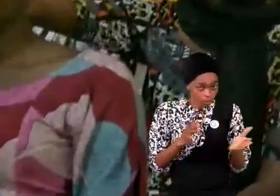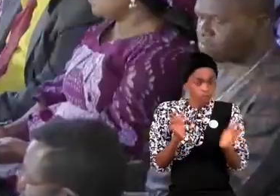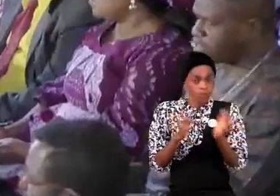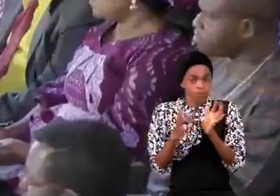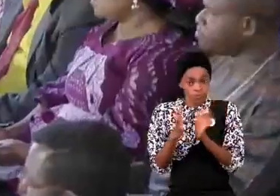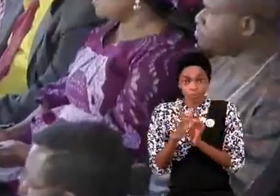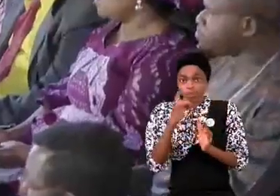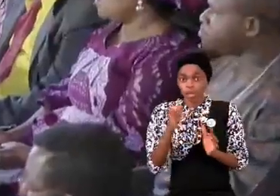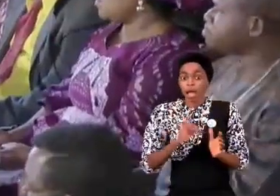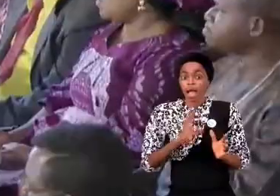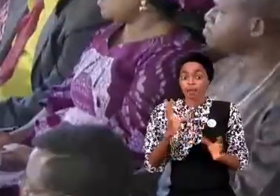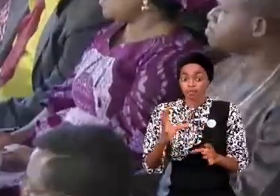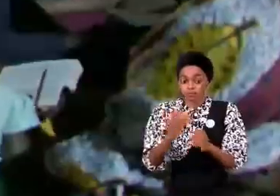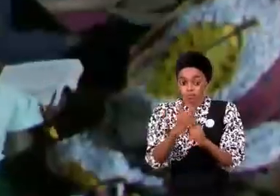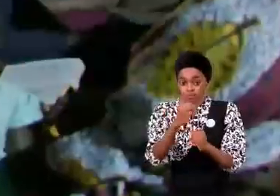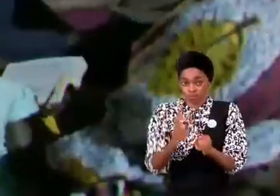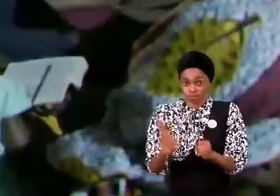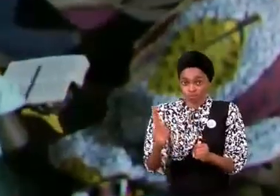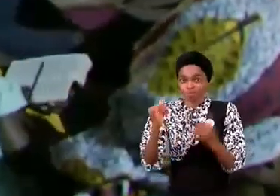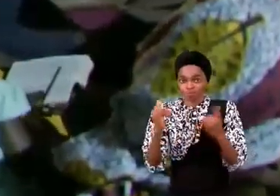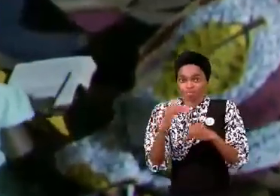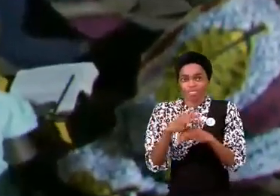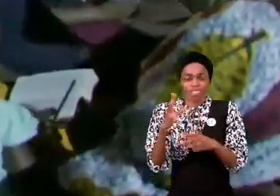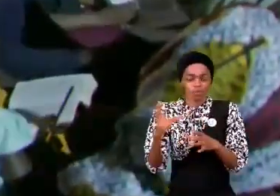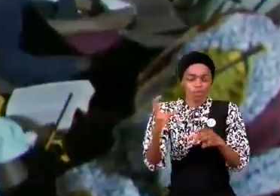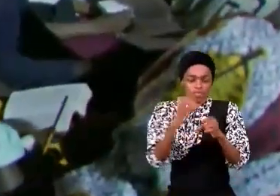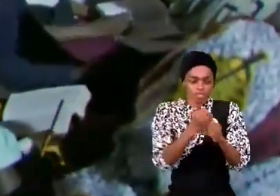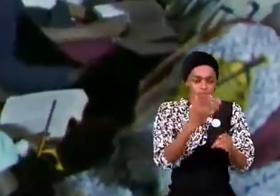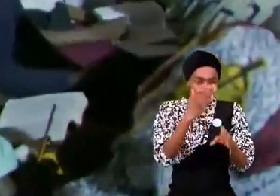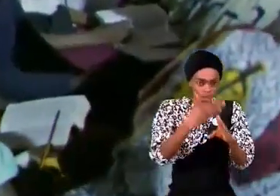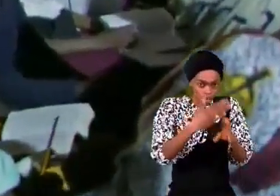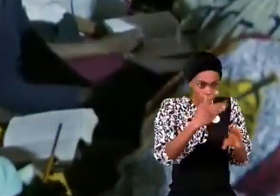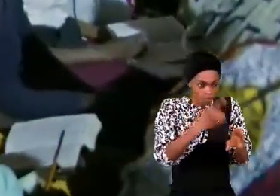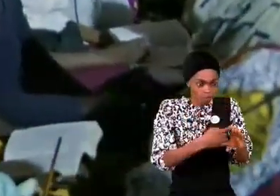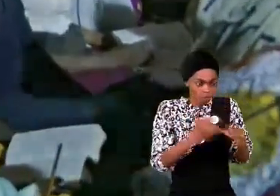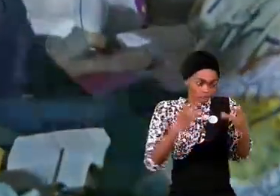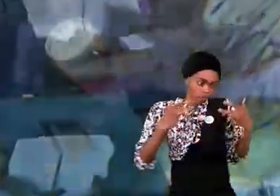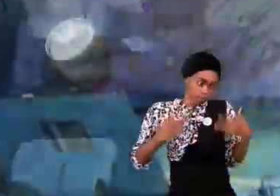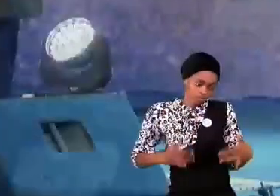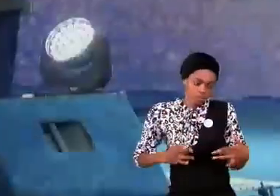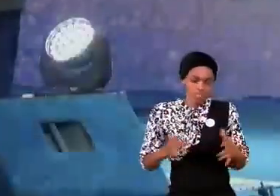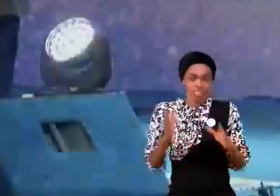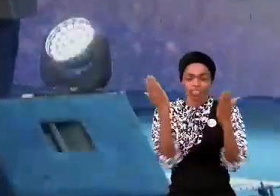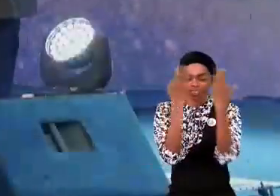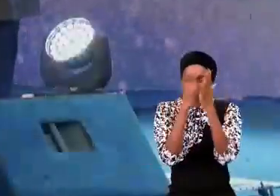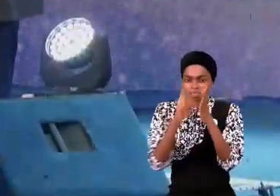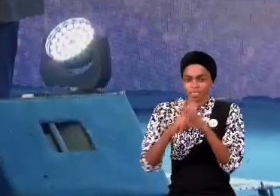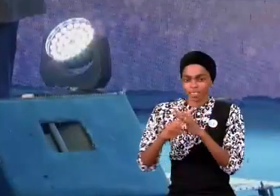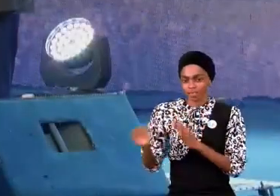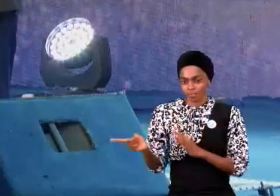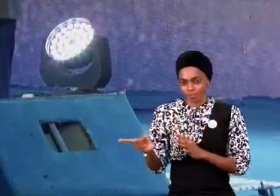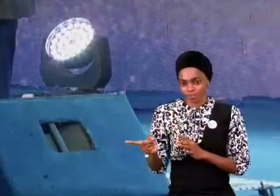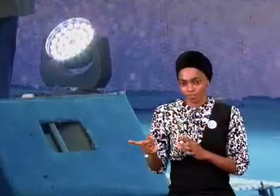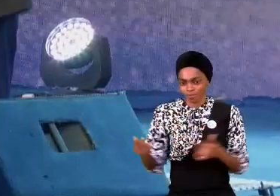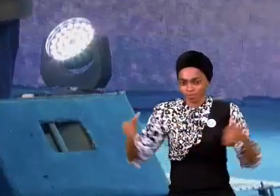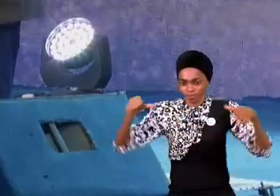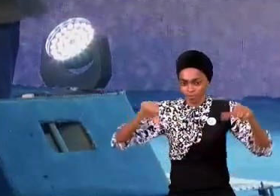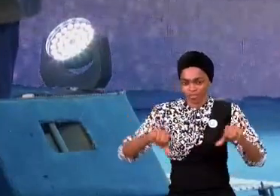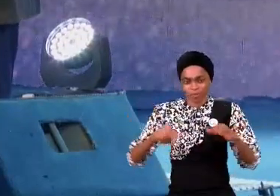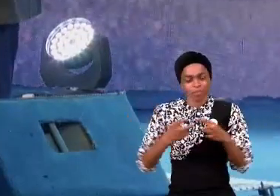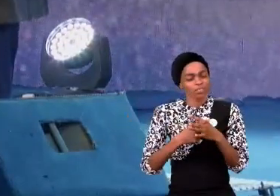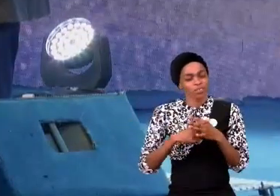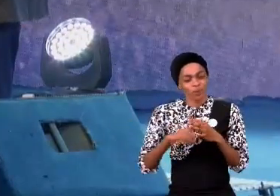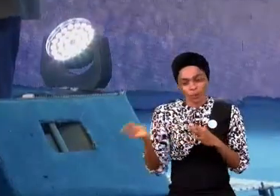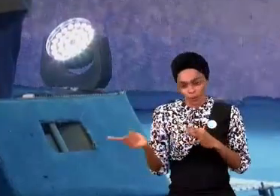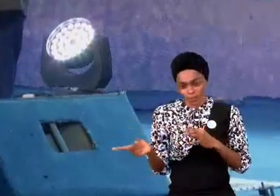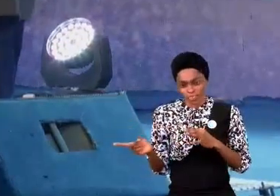Amen. Darkness gone. Amen. Condemnation gone. Amen. and all the shame of the past